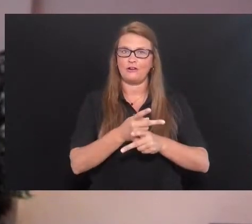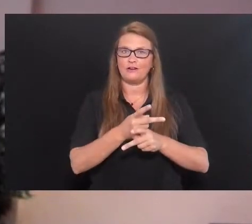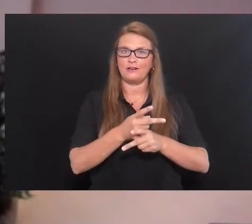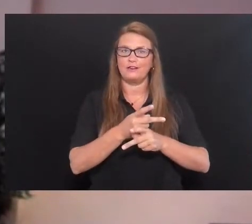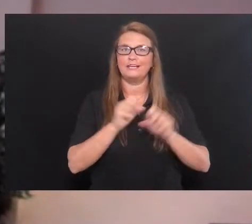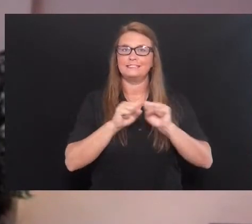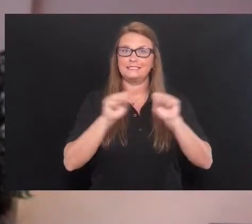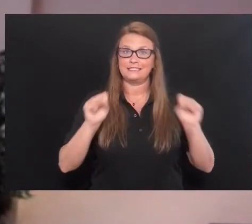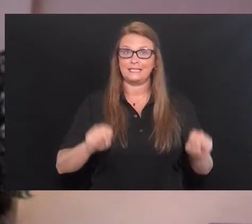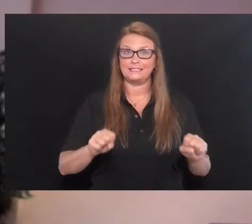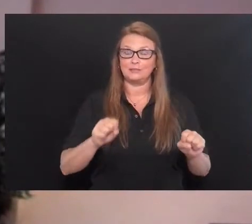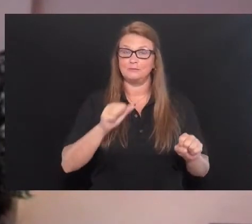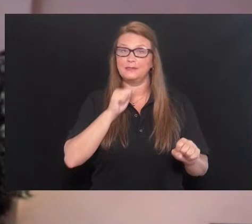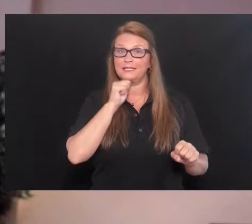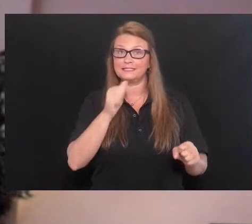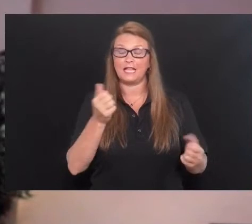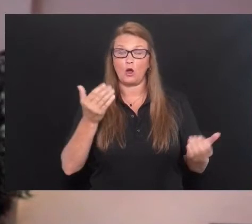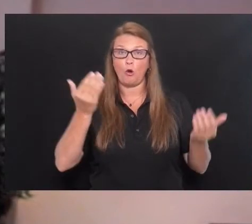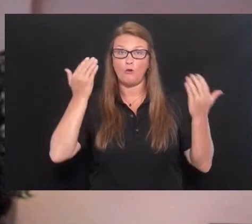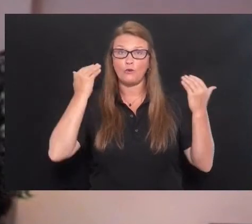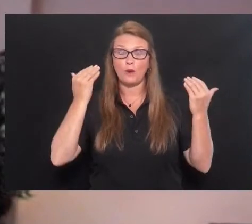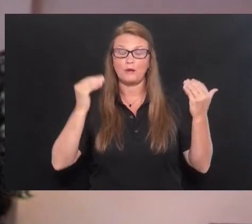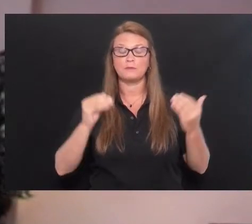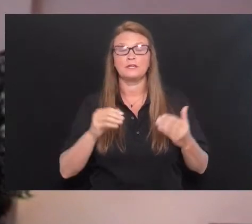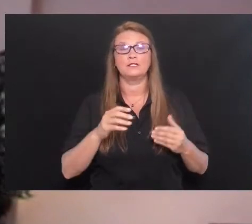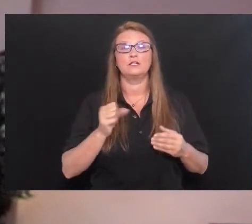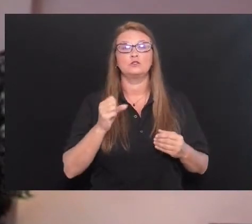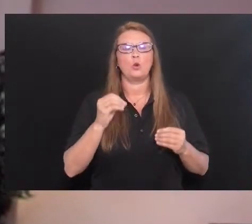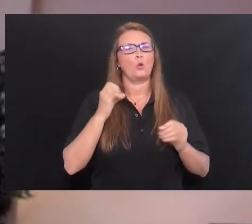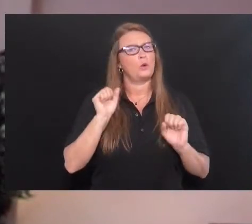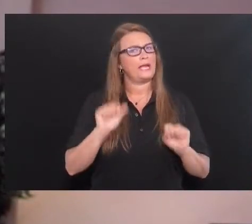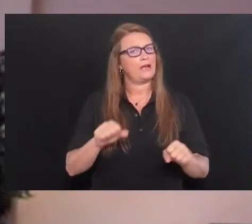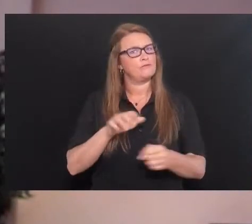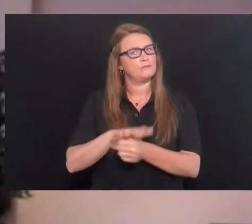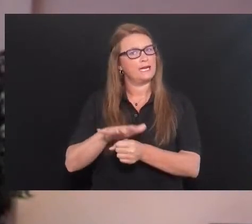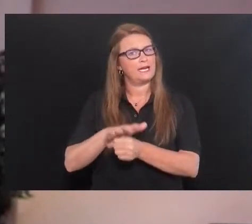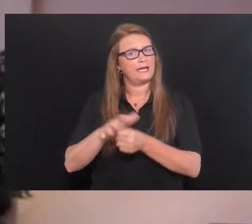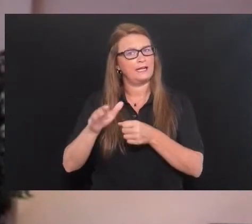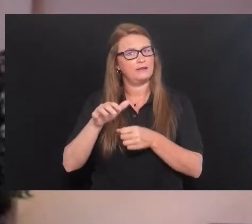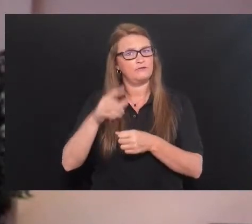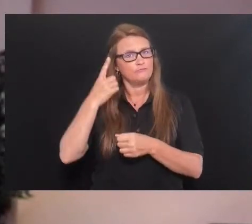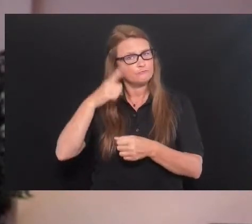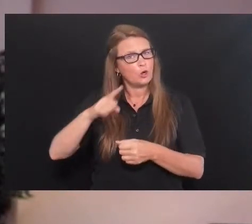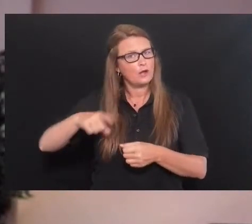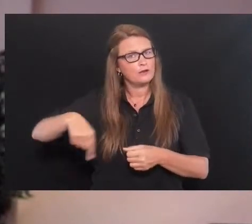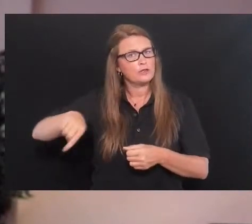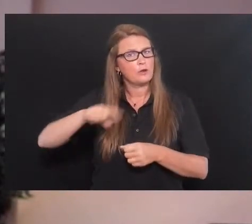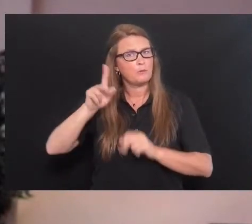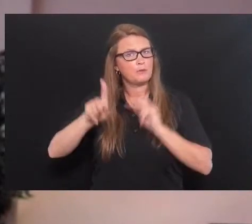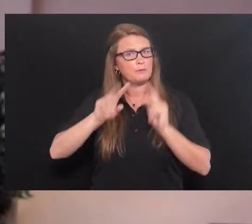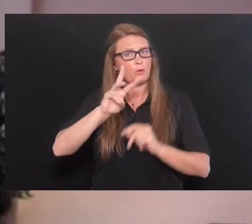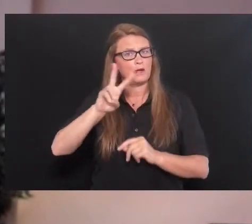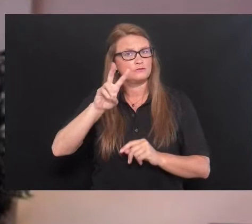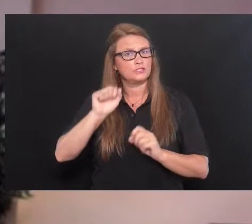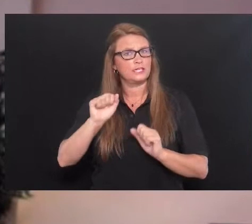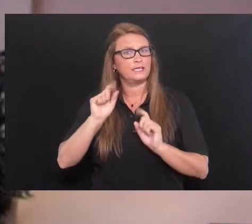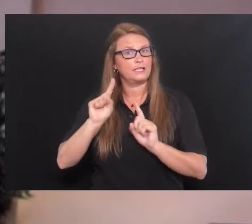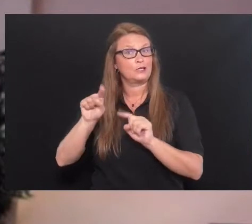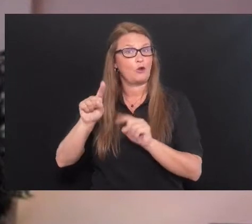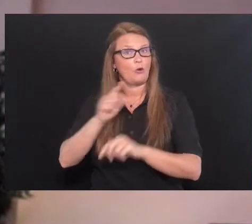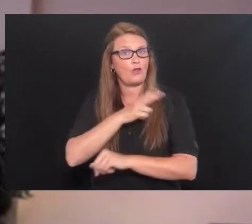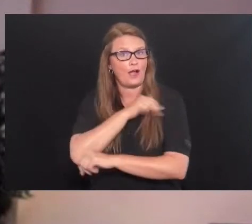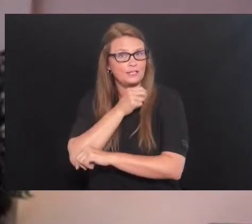so that West Virginians can be taken good care of. And as we look at the best way to do that and start to